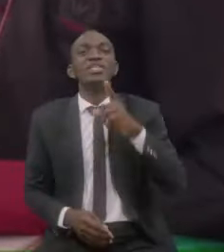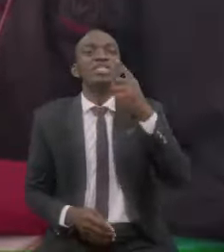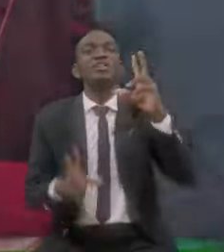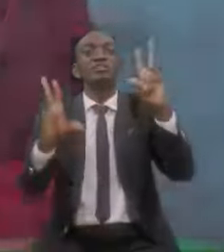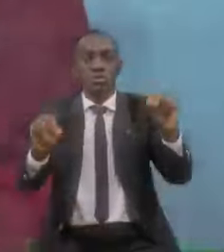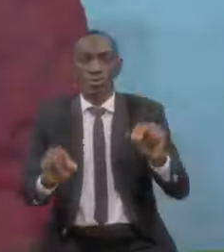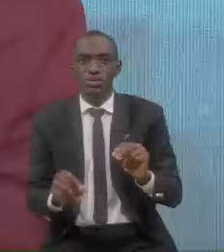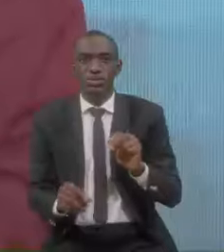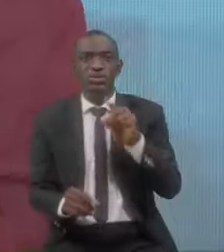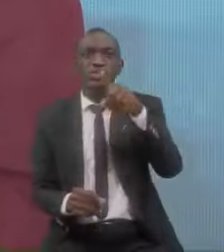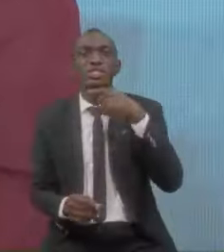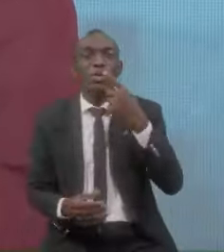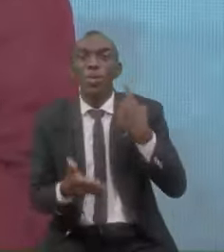yes.